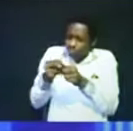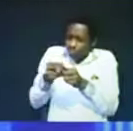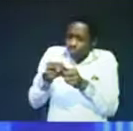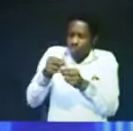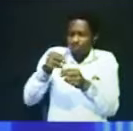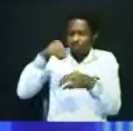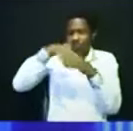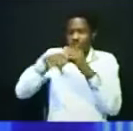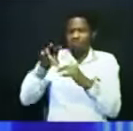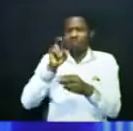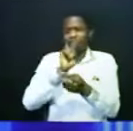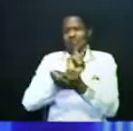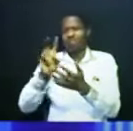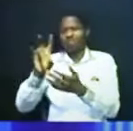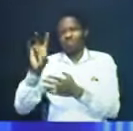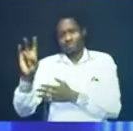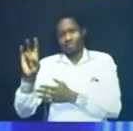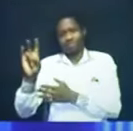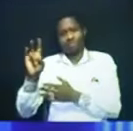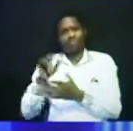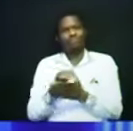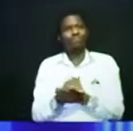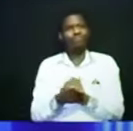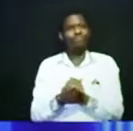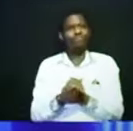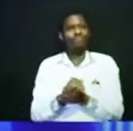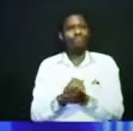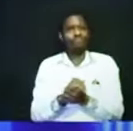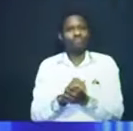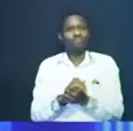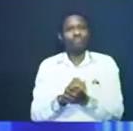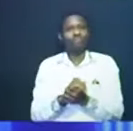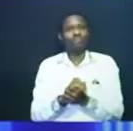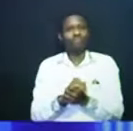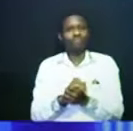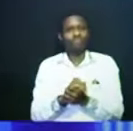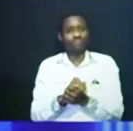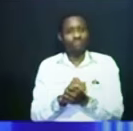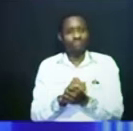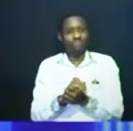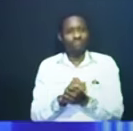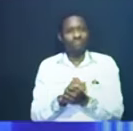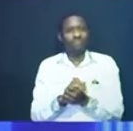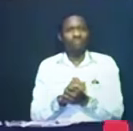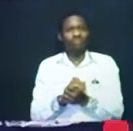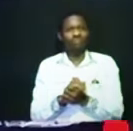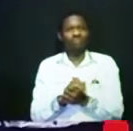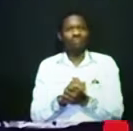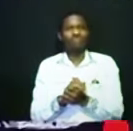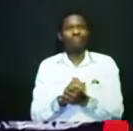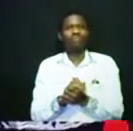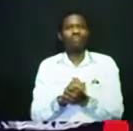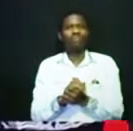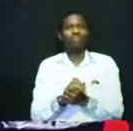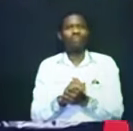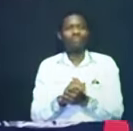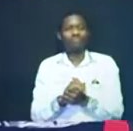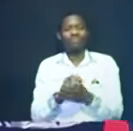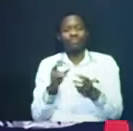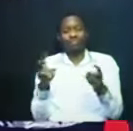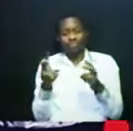that has come to you. So I'm starting the verses from in. enti anida so a eda ho mamo